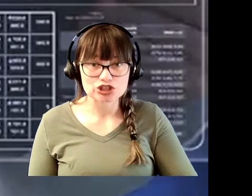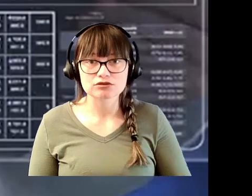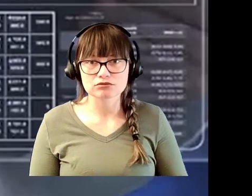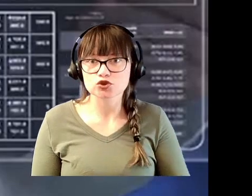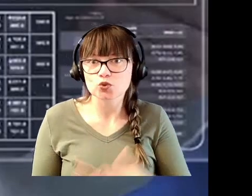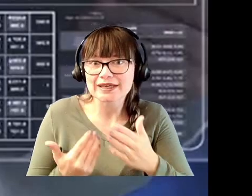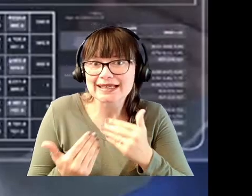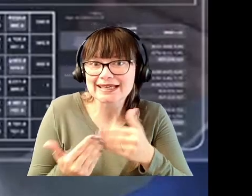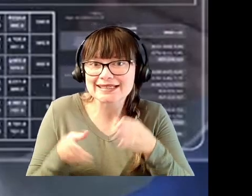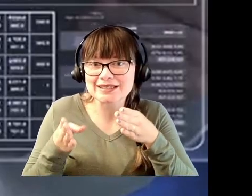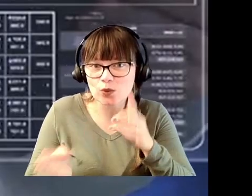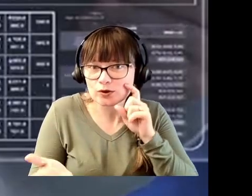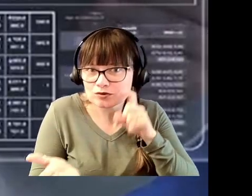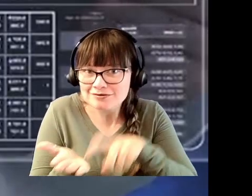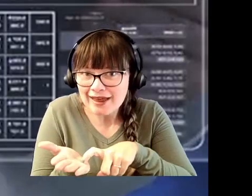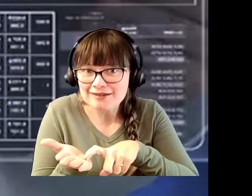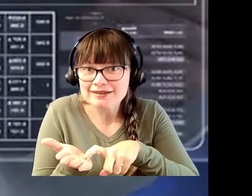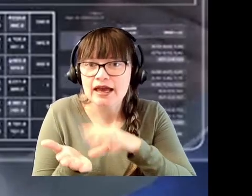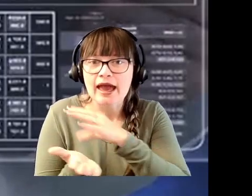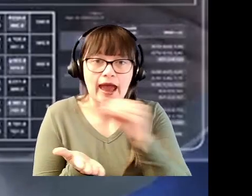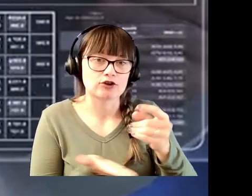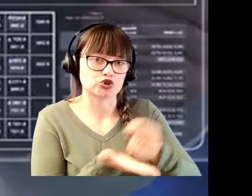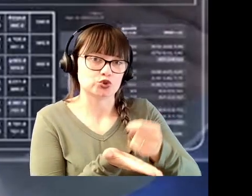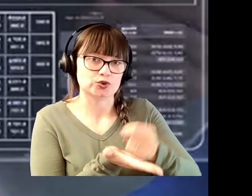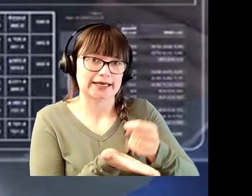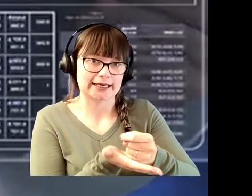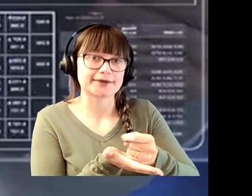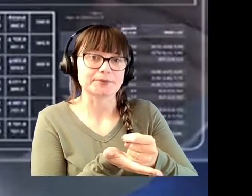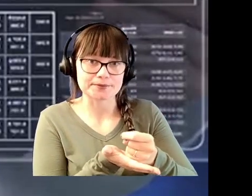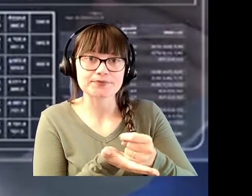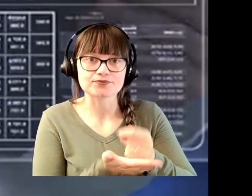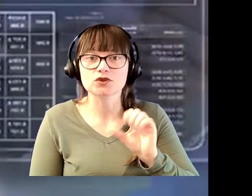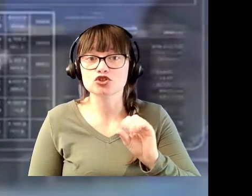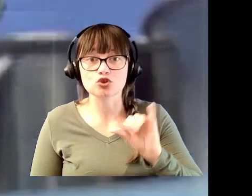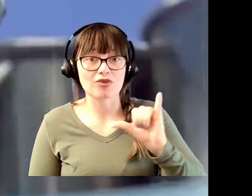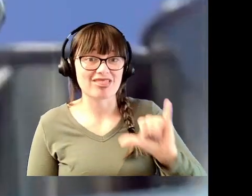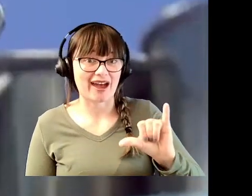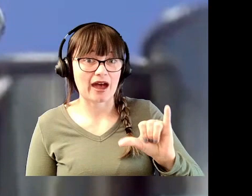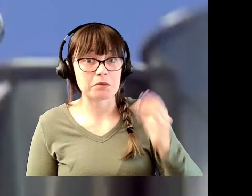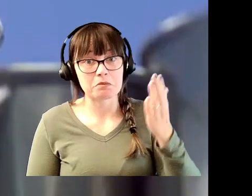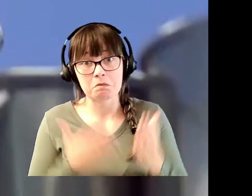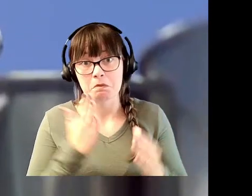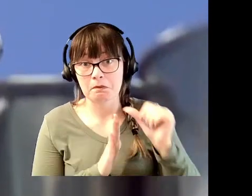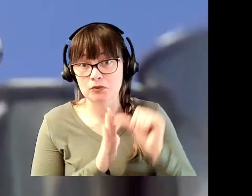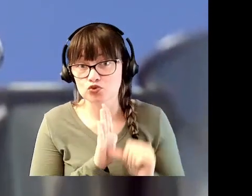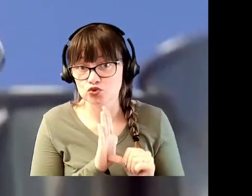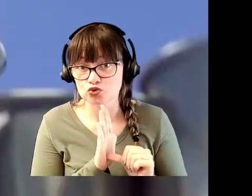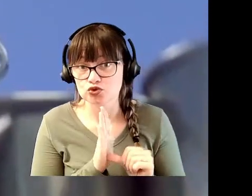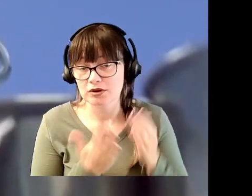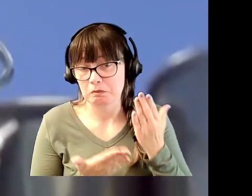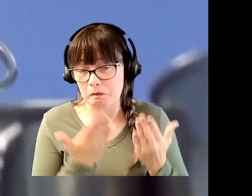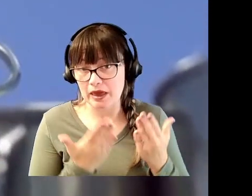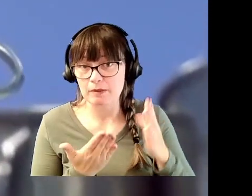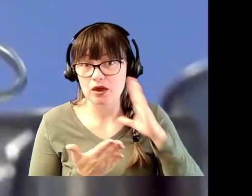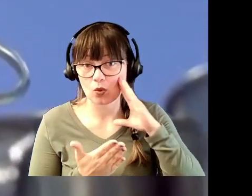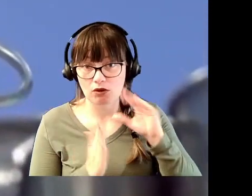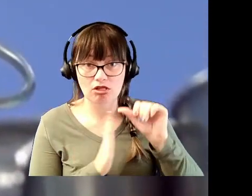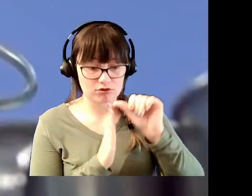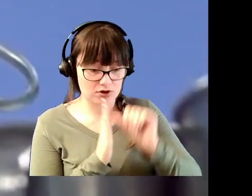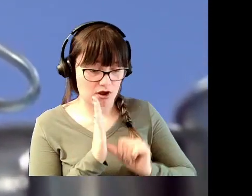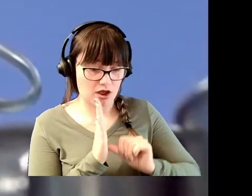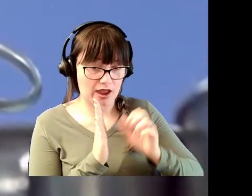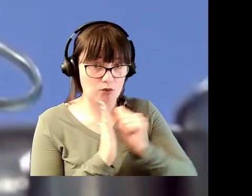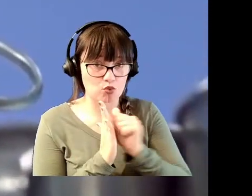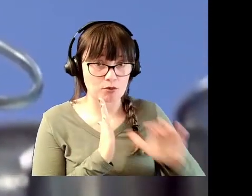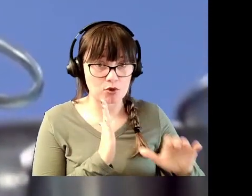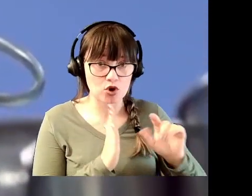detecting them, and then we have a really good system for treating them. So that treatment may involve surgery, where we actually go in and remove the